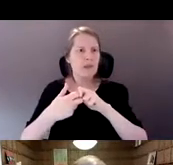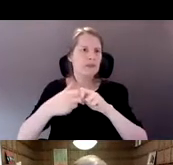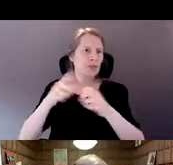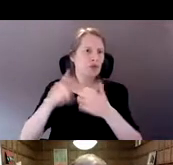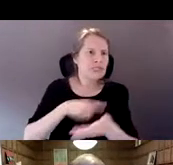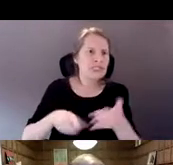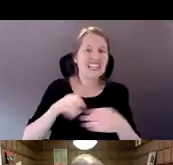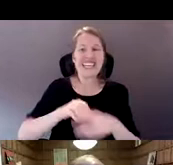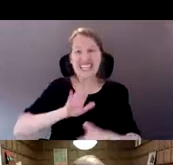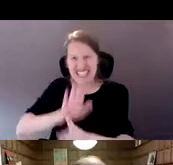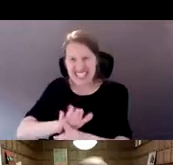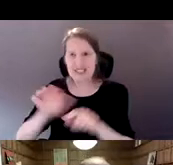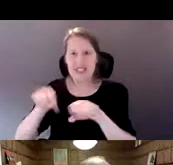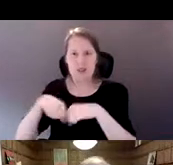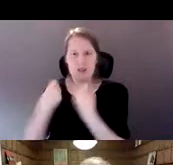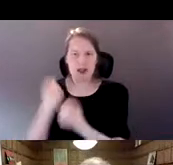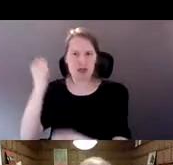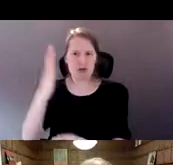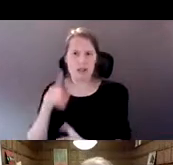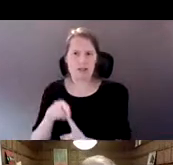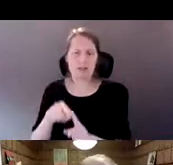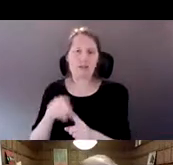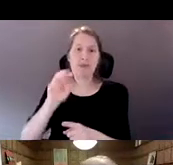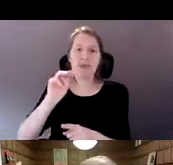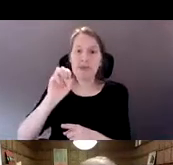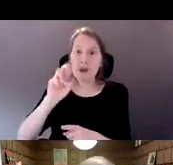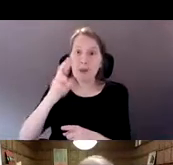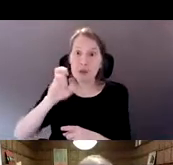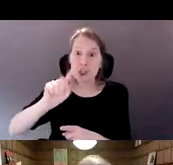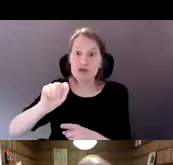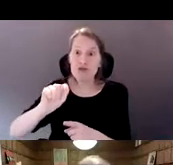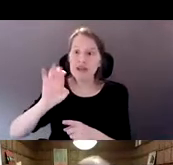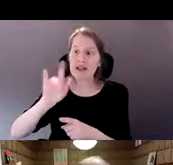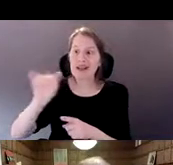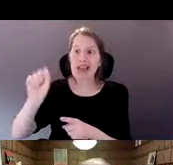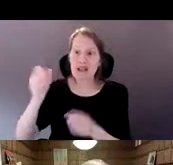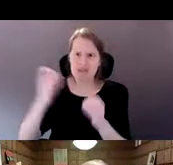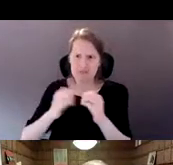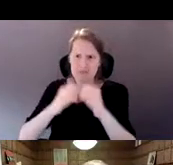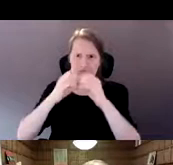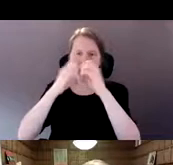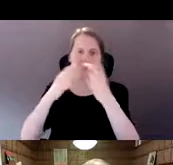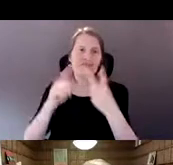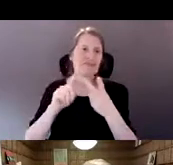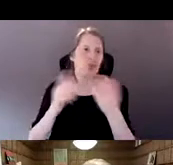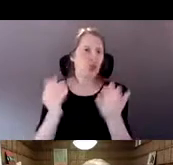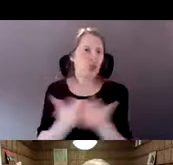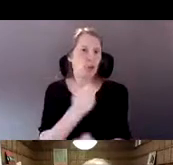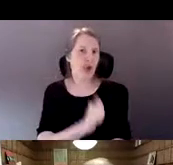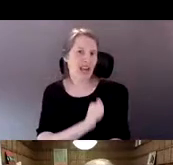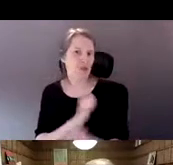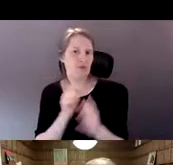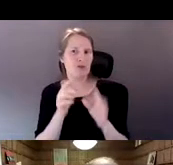those problems in his society? The rise of the merchant class, the new attitudes towards debt and